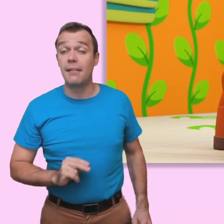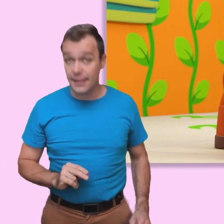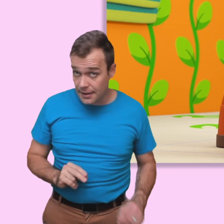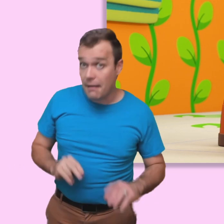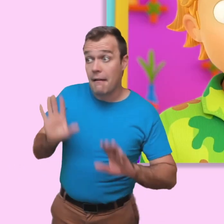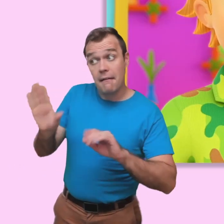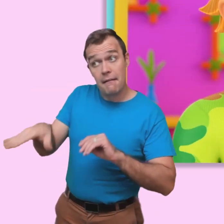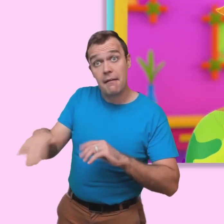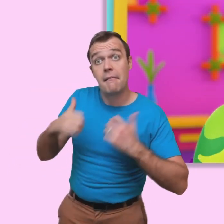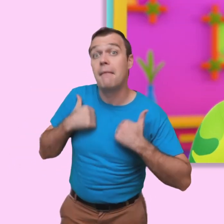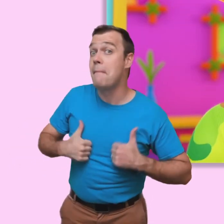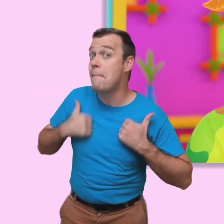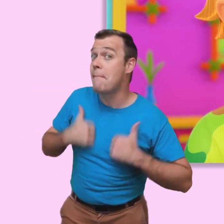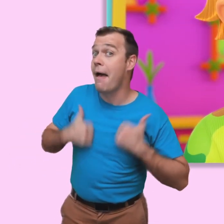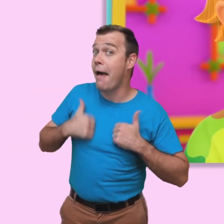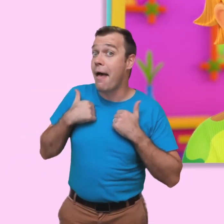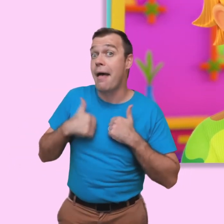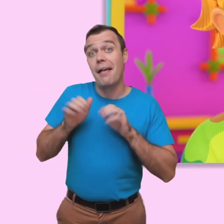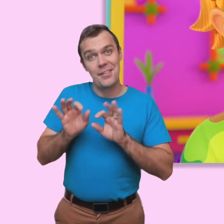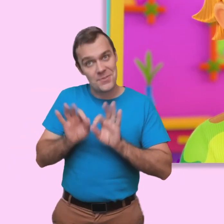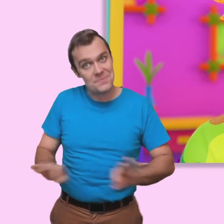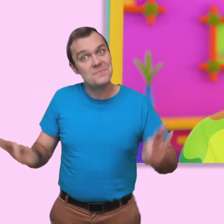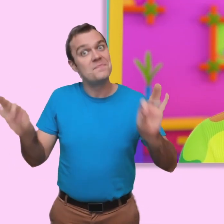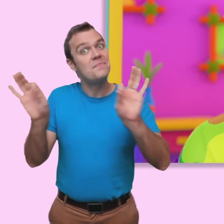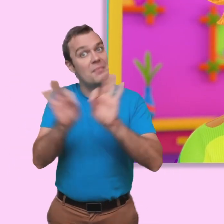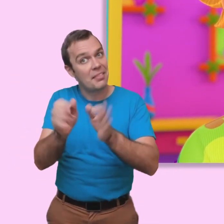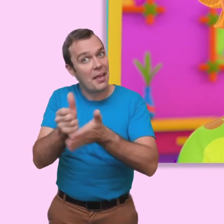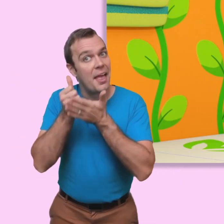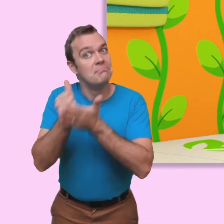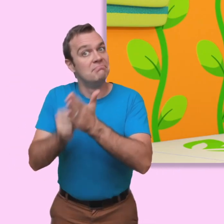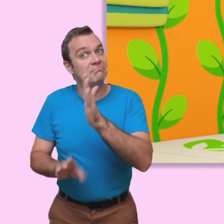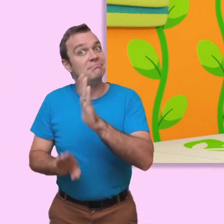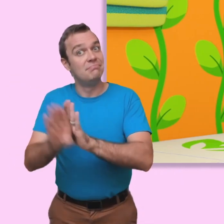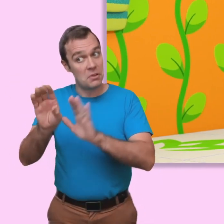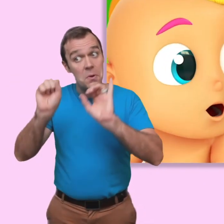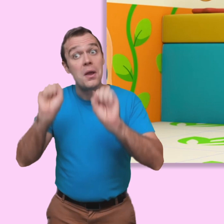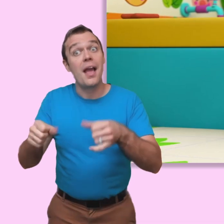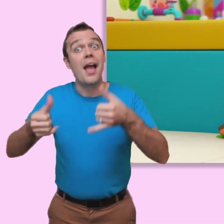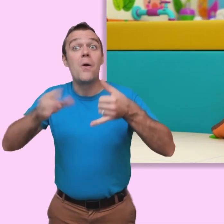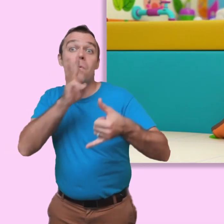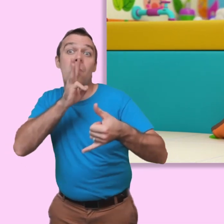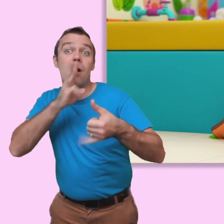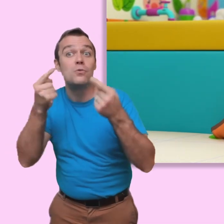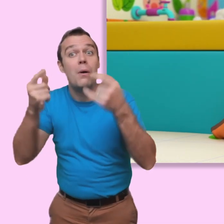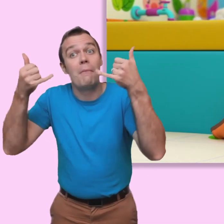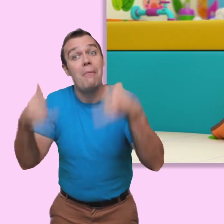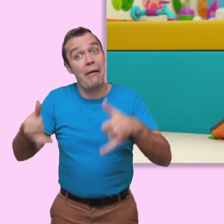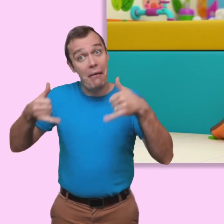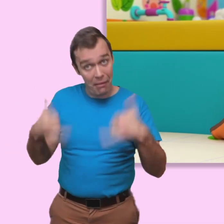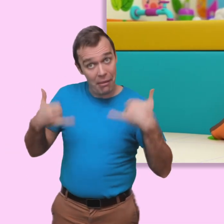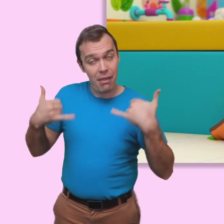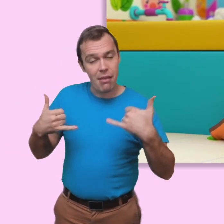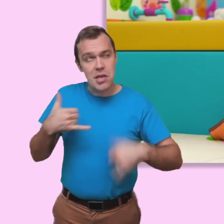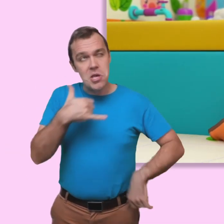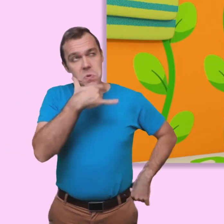no. Taking a bath is very good for you, and you can play with your water toys.